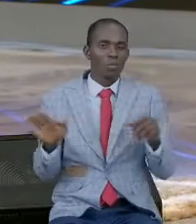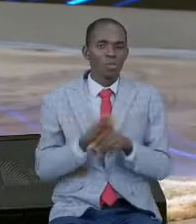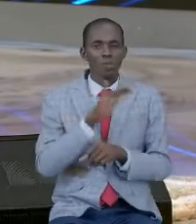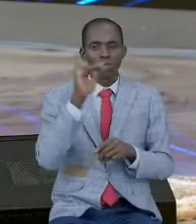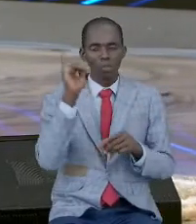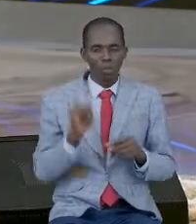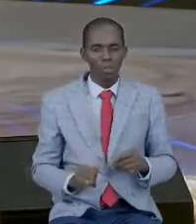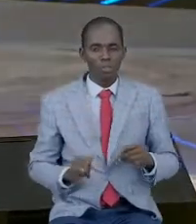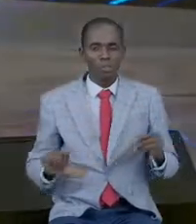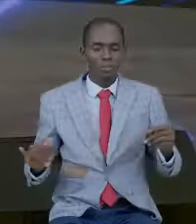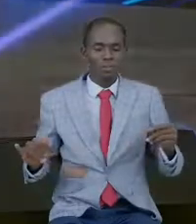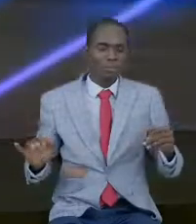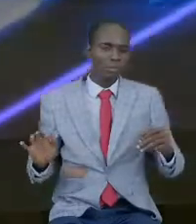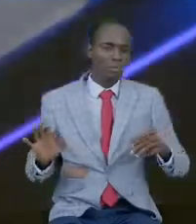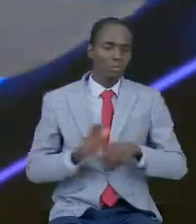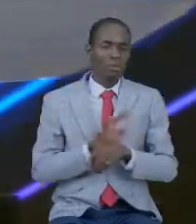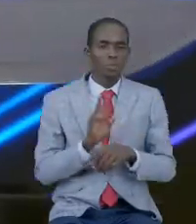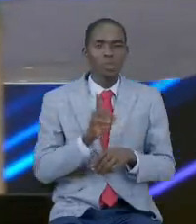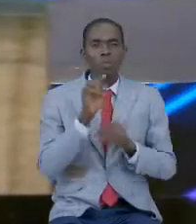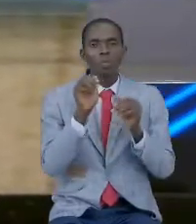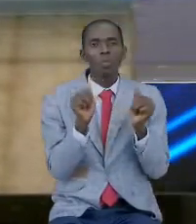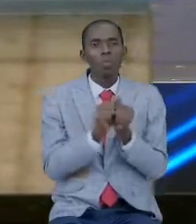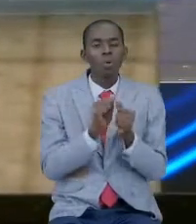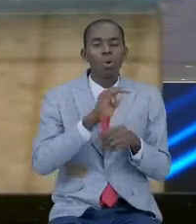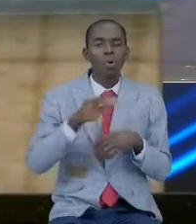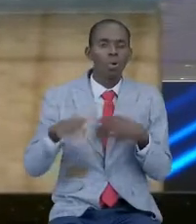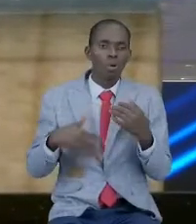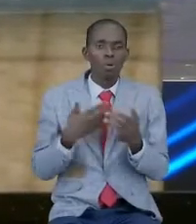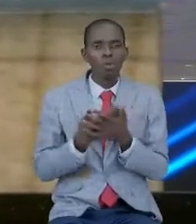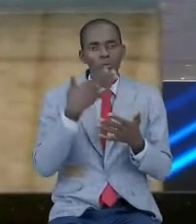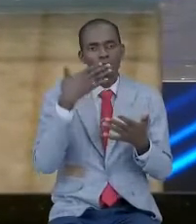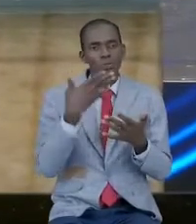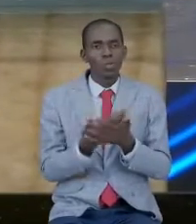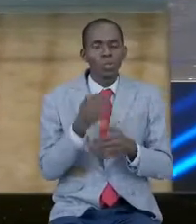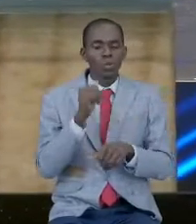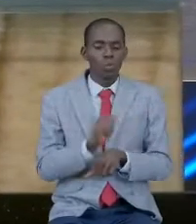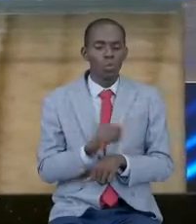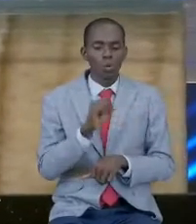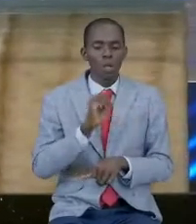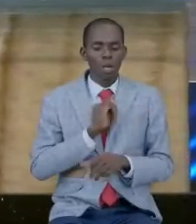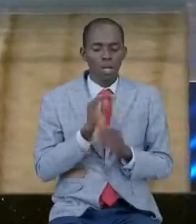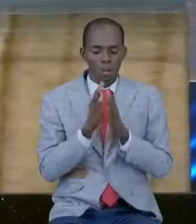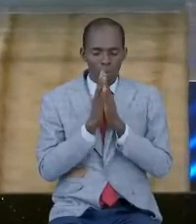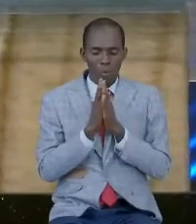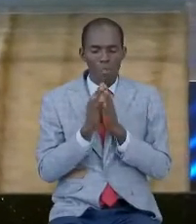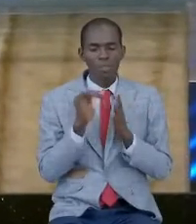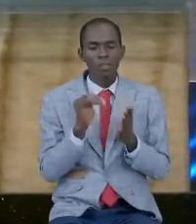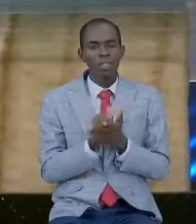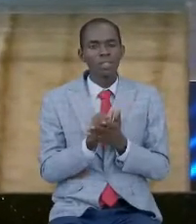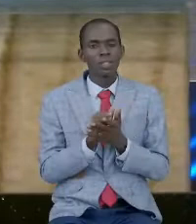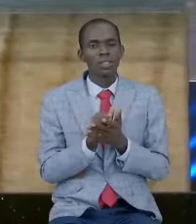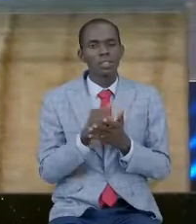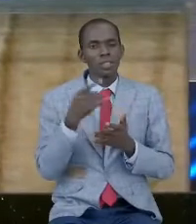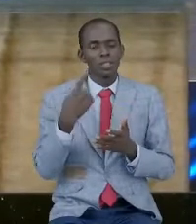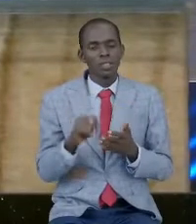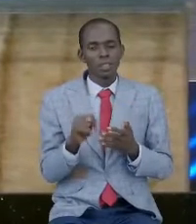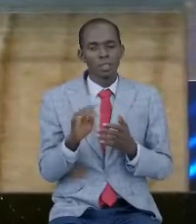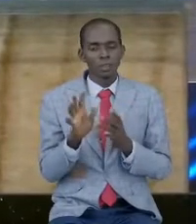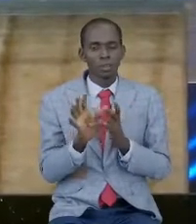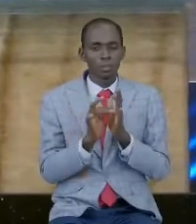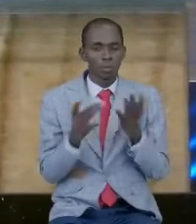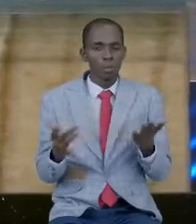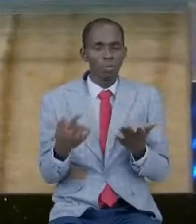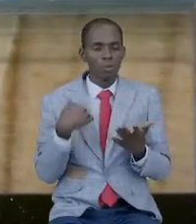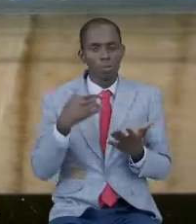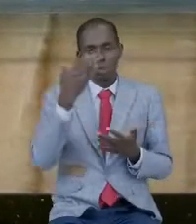unto all good works. I pray that the scriptures will have